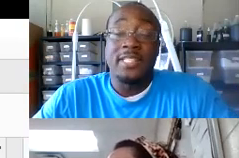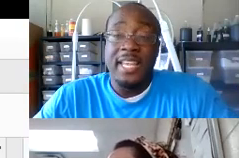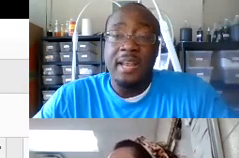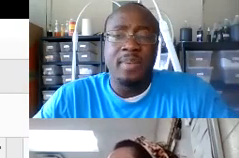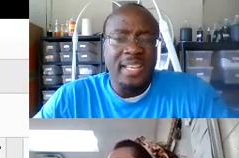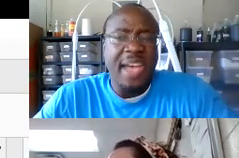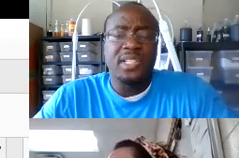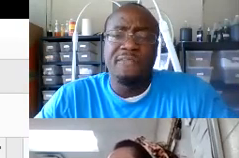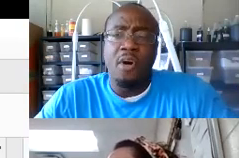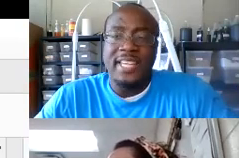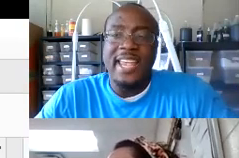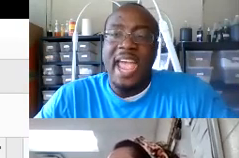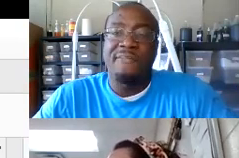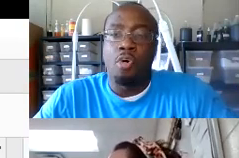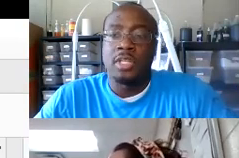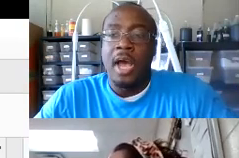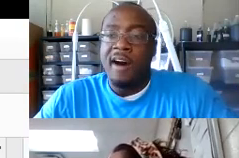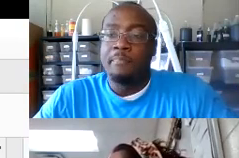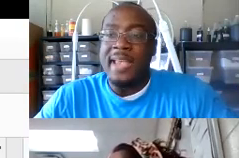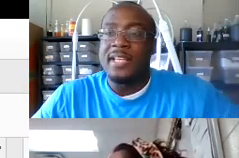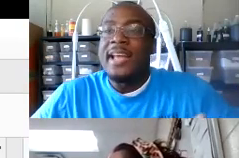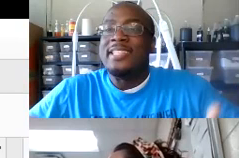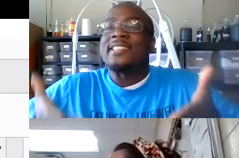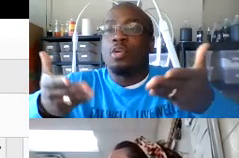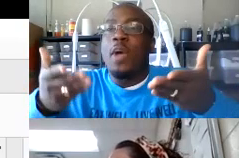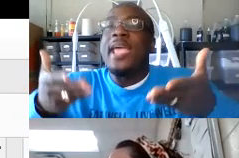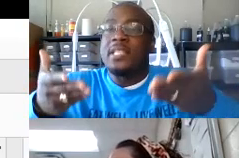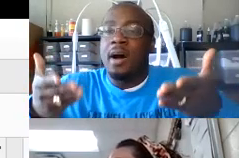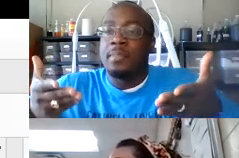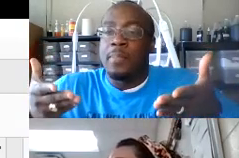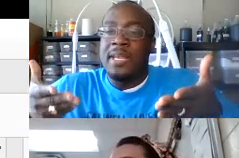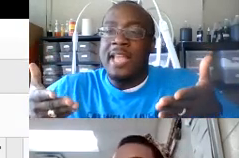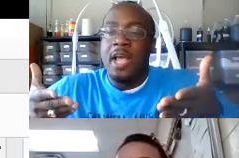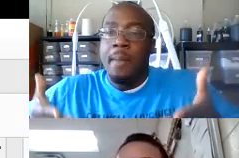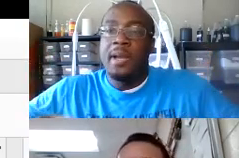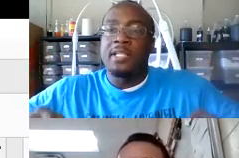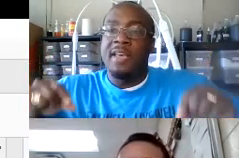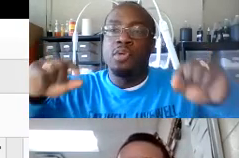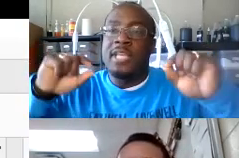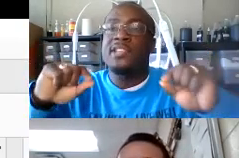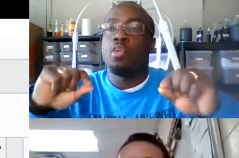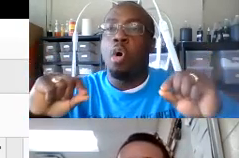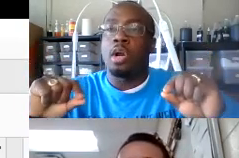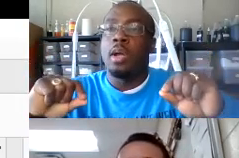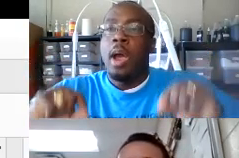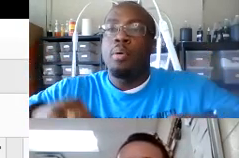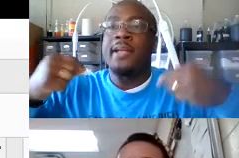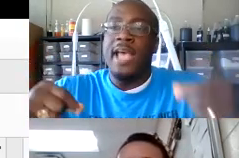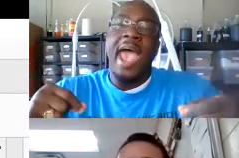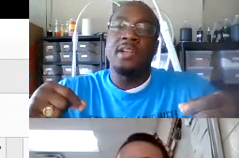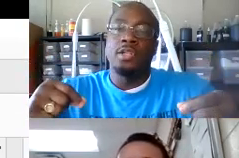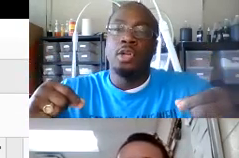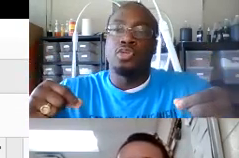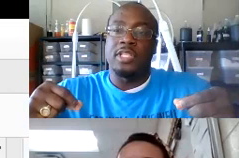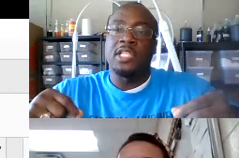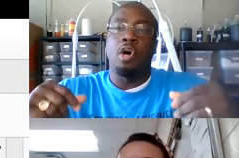maybe 11 to 14 capfuls of base just to raise up the pH. Because if you test your water prior